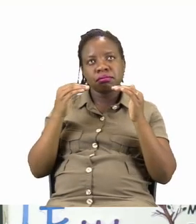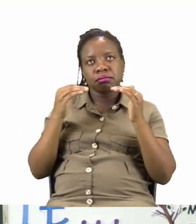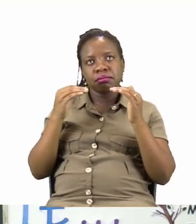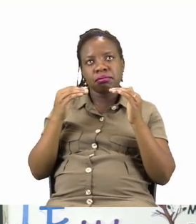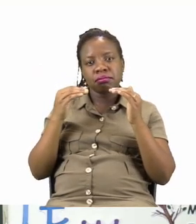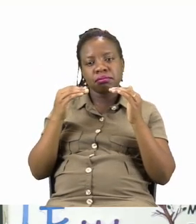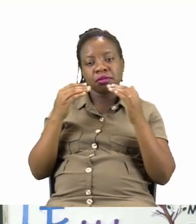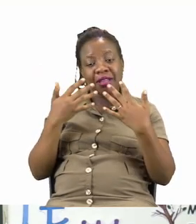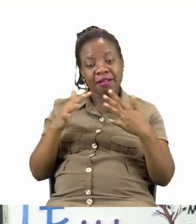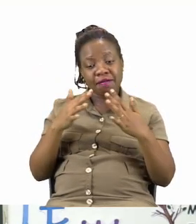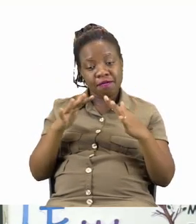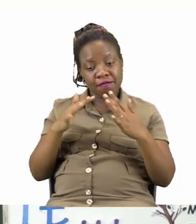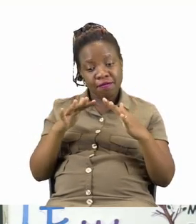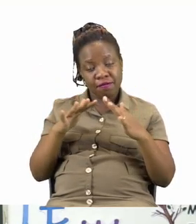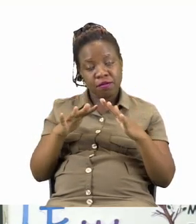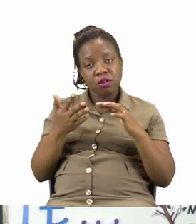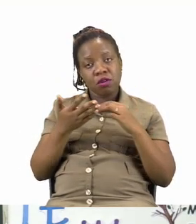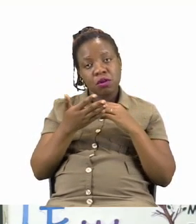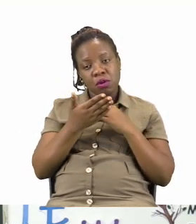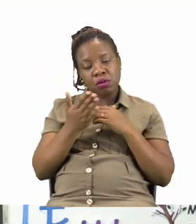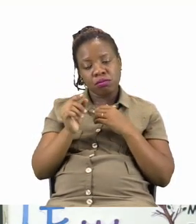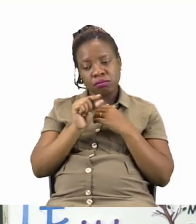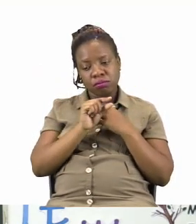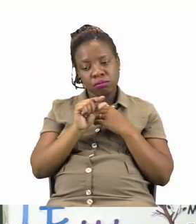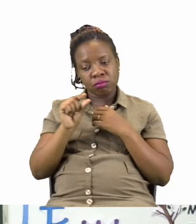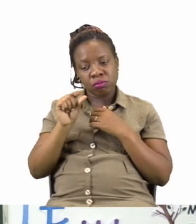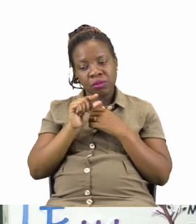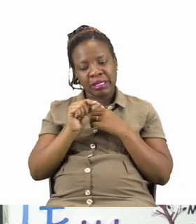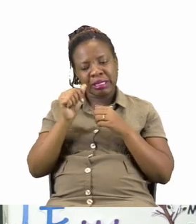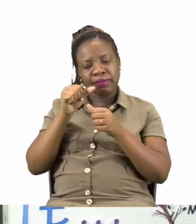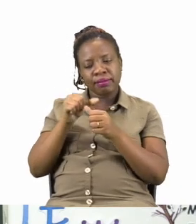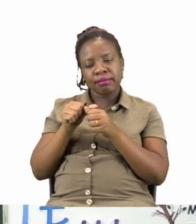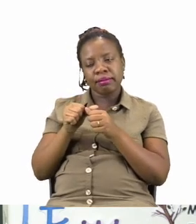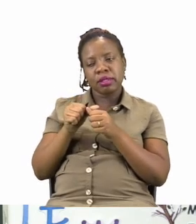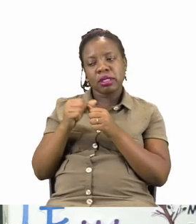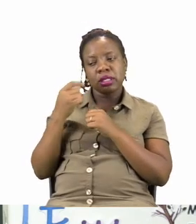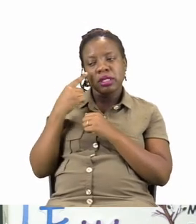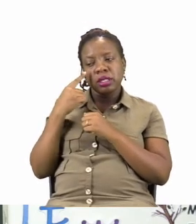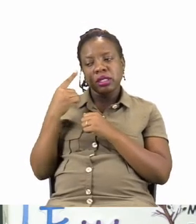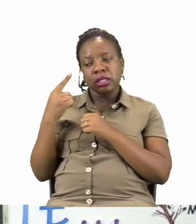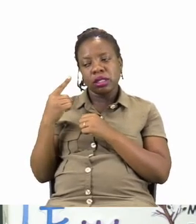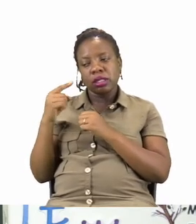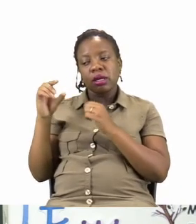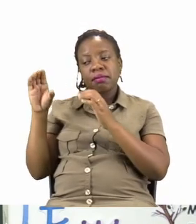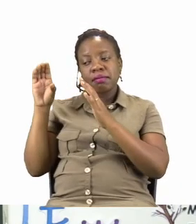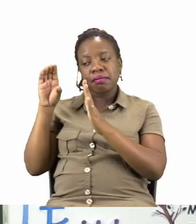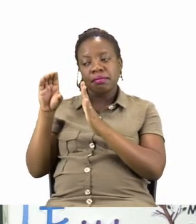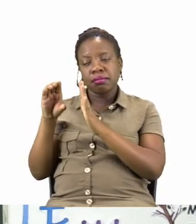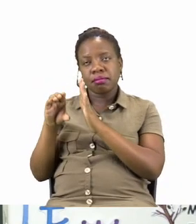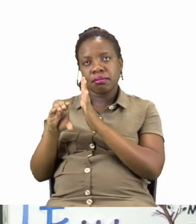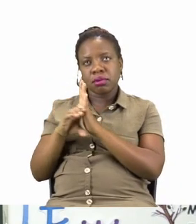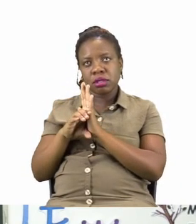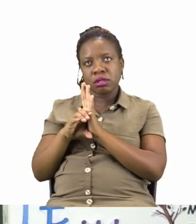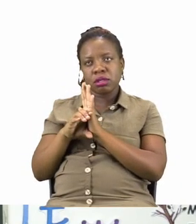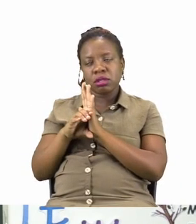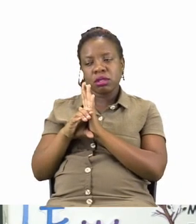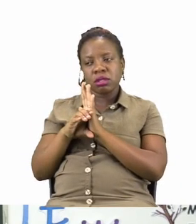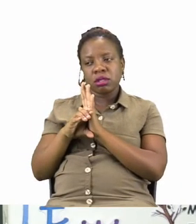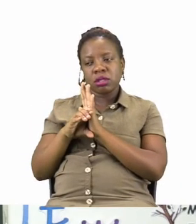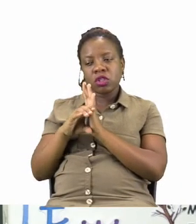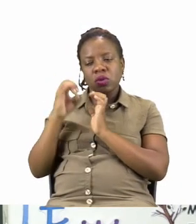finish all or complete all the other sentences by looking at which digraph,